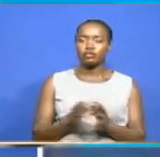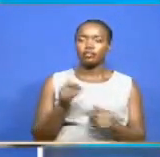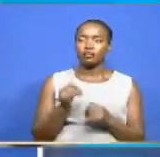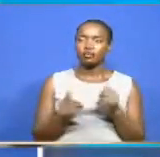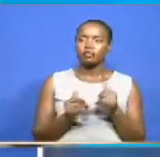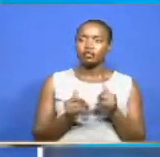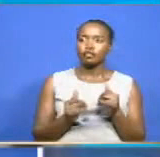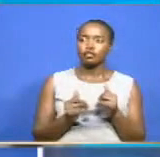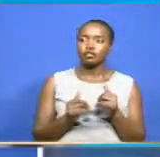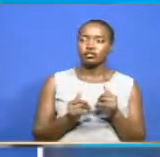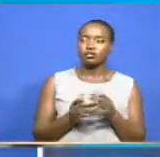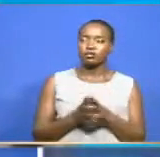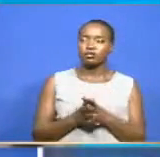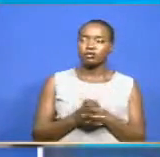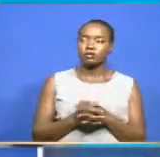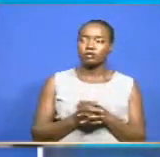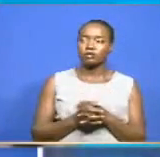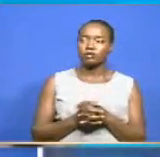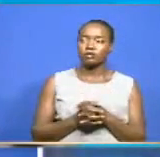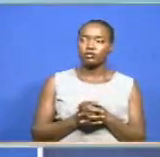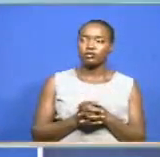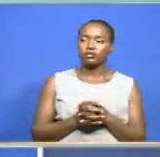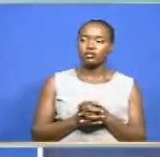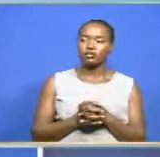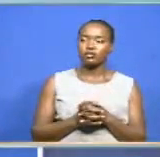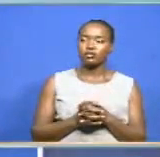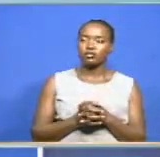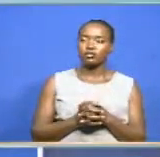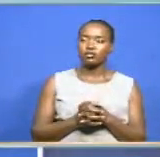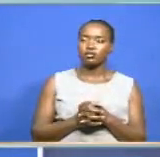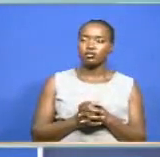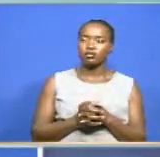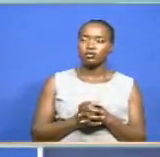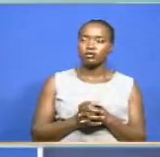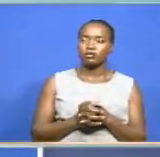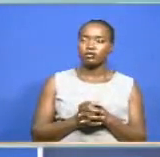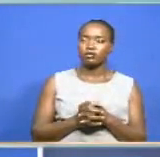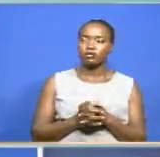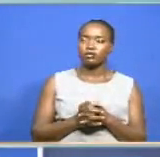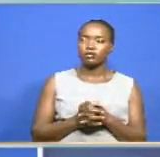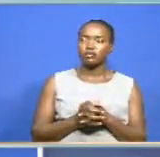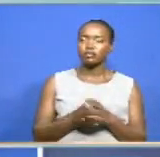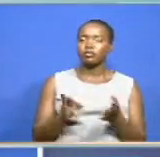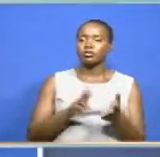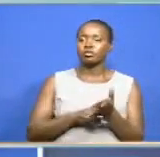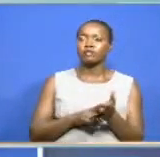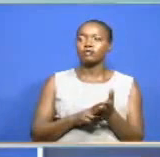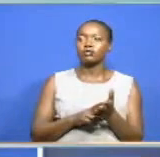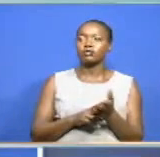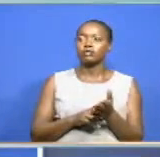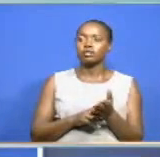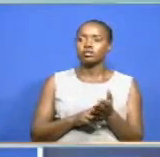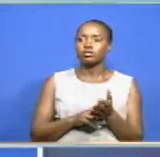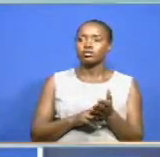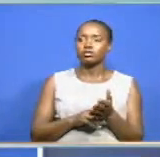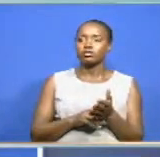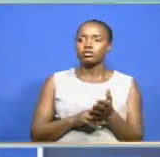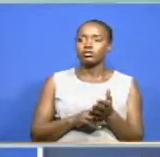not least, Madam Ogen. Yes, thank you very much, Alan. And I will just echo what my colleagues have